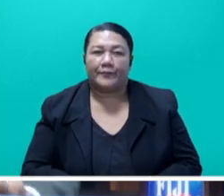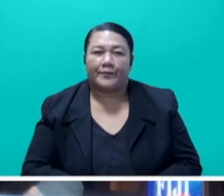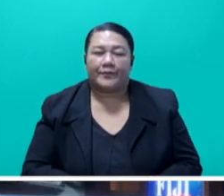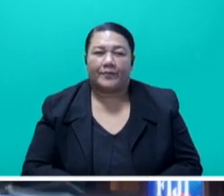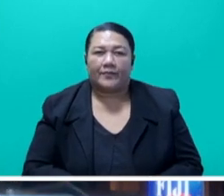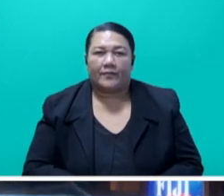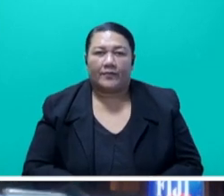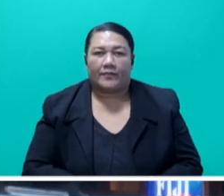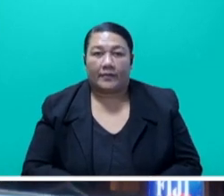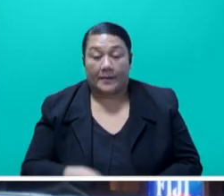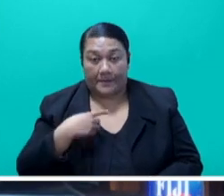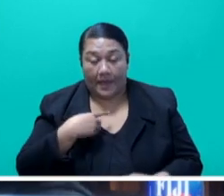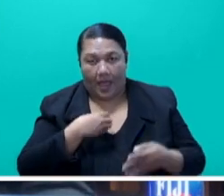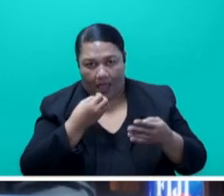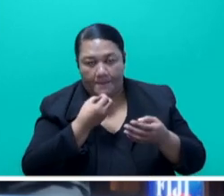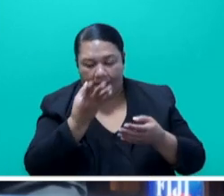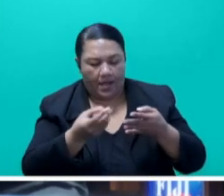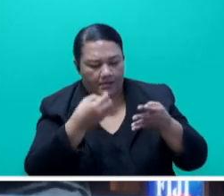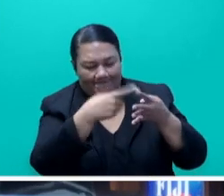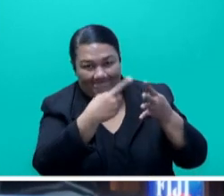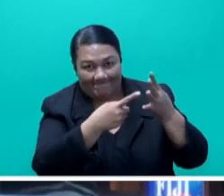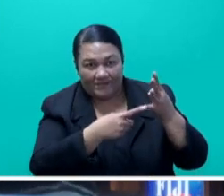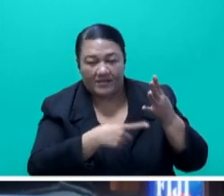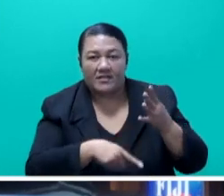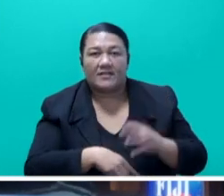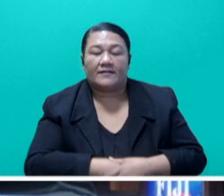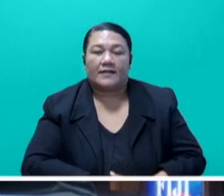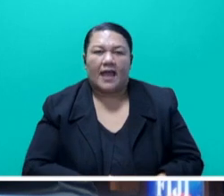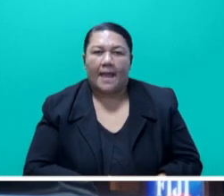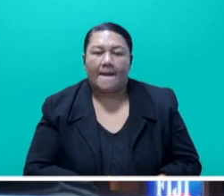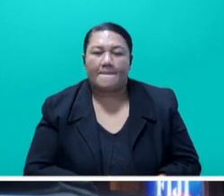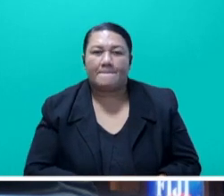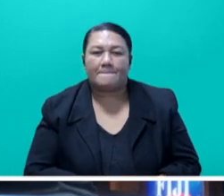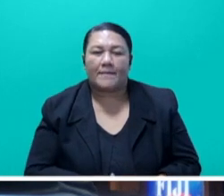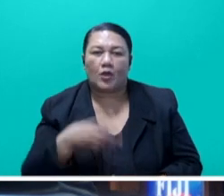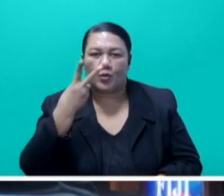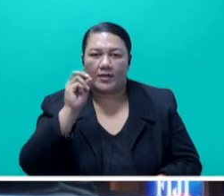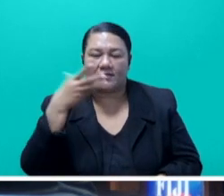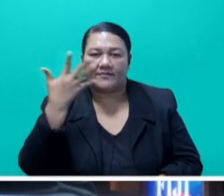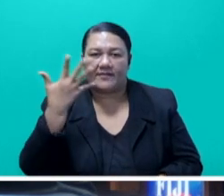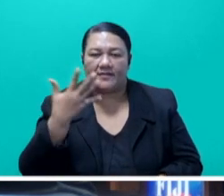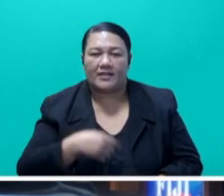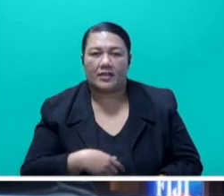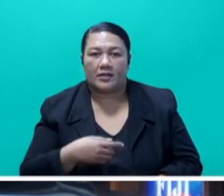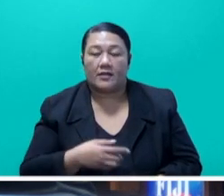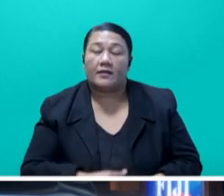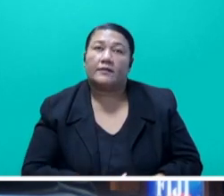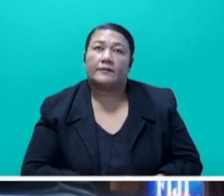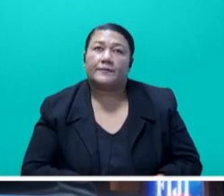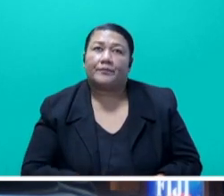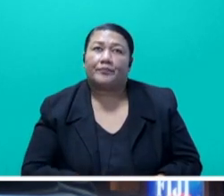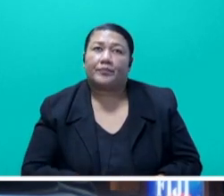I'll detail the reimbursements from 2015, Mr. Speaker, sir. In 2015,